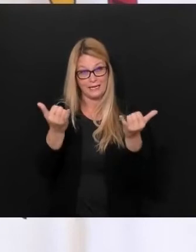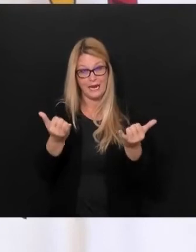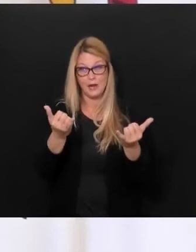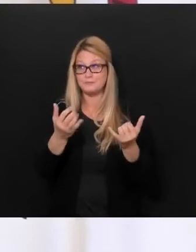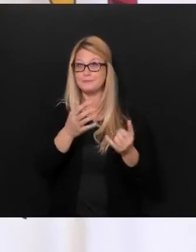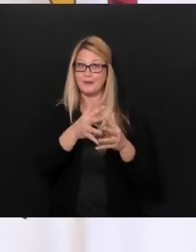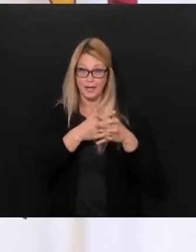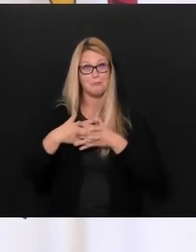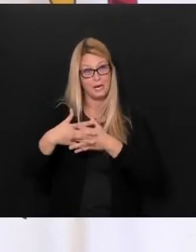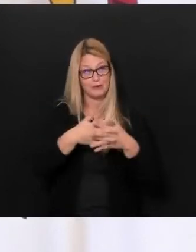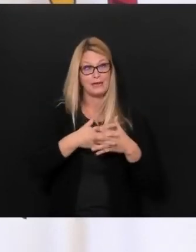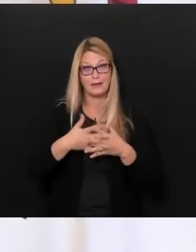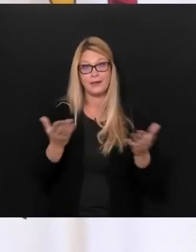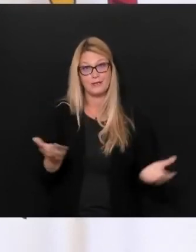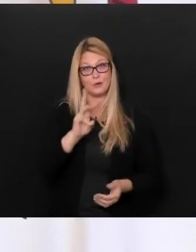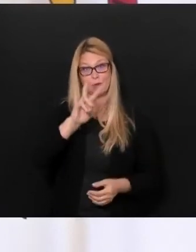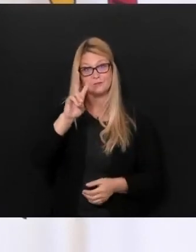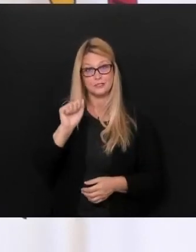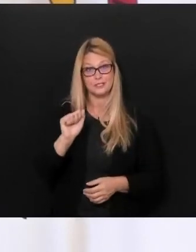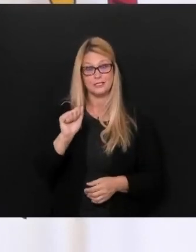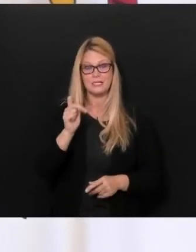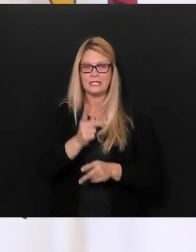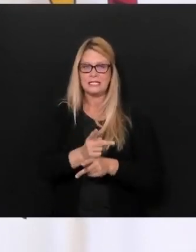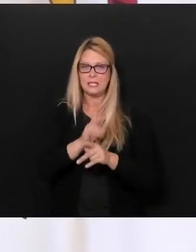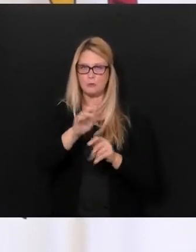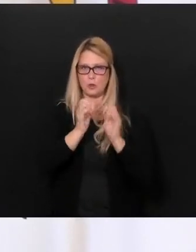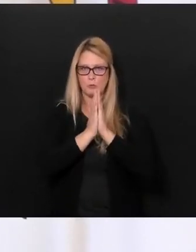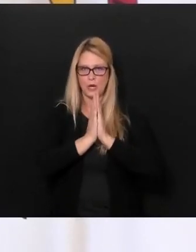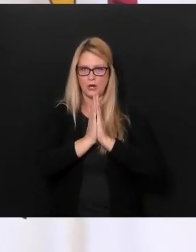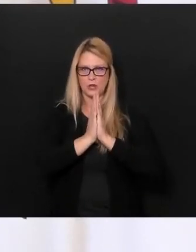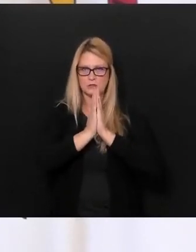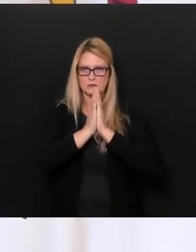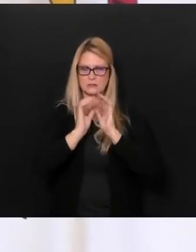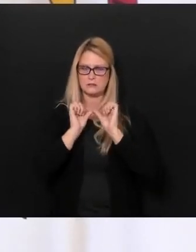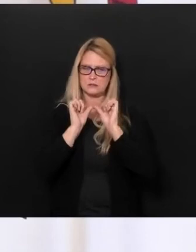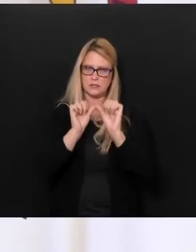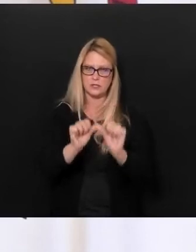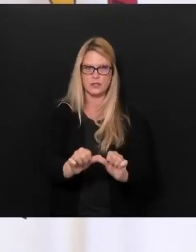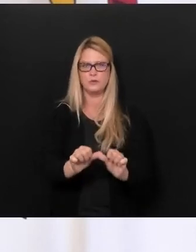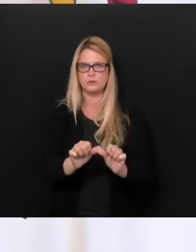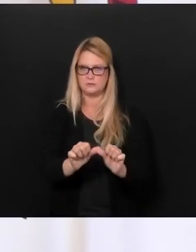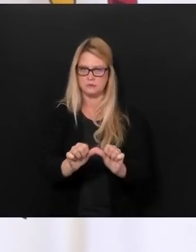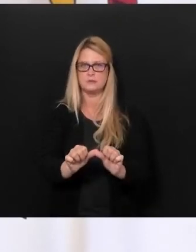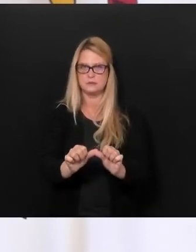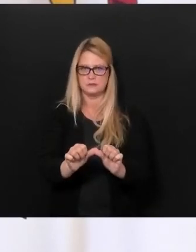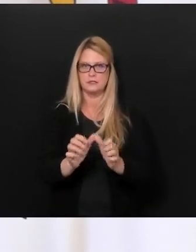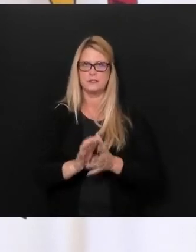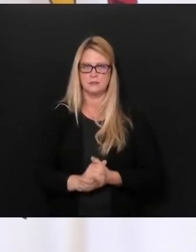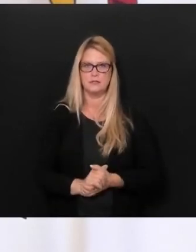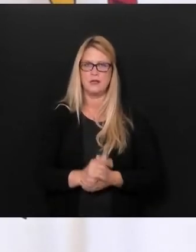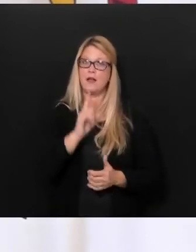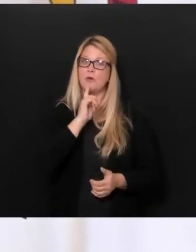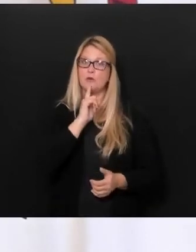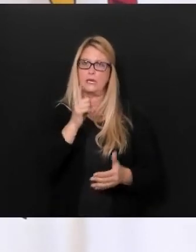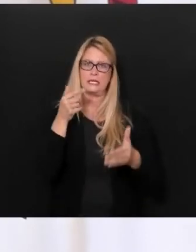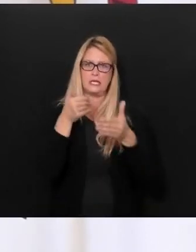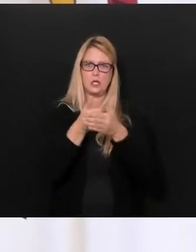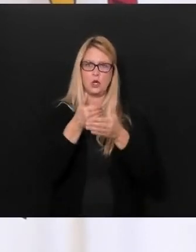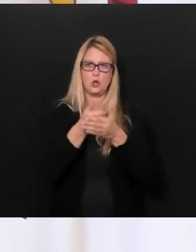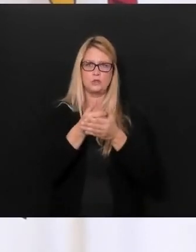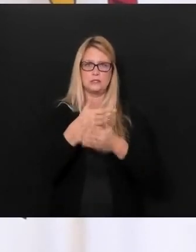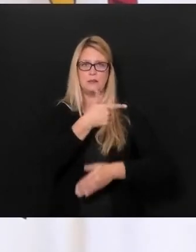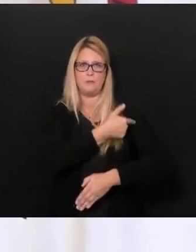America. Keep your prayers going like crazy and stay the course. We're really, really close to this